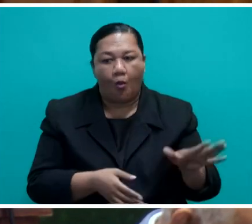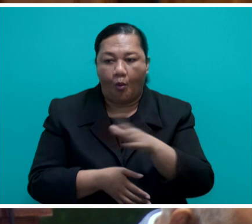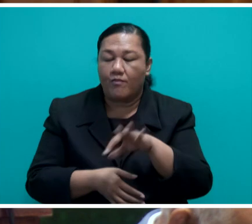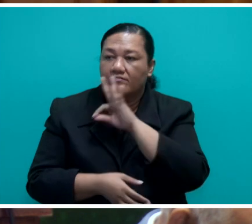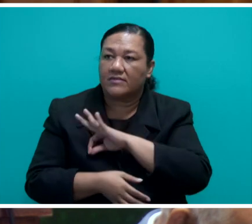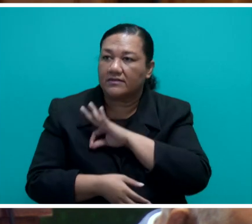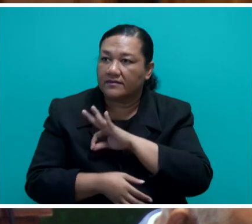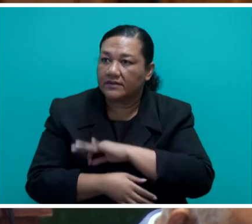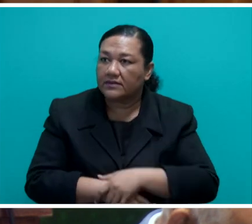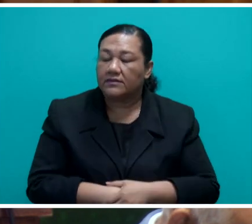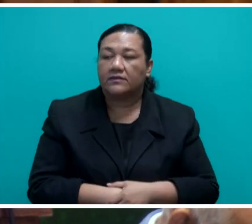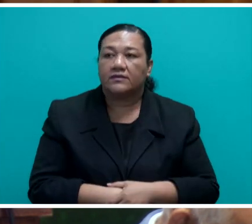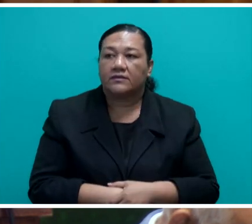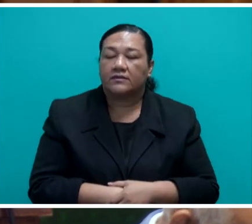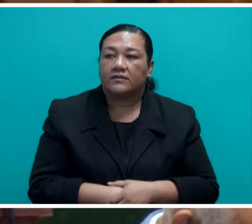of the decision